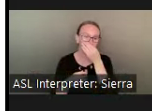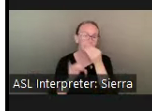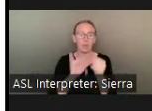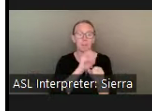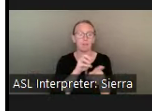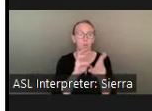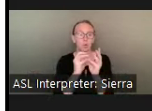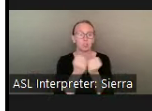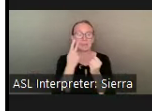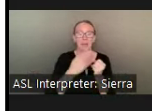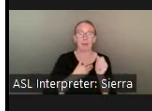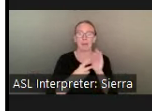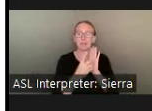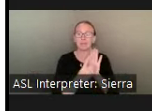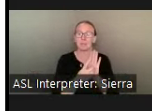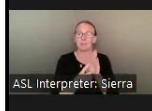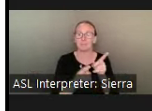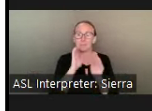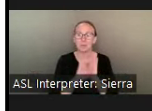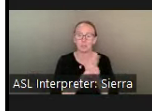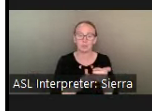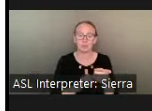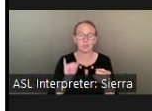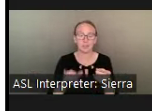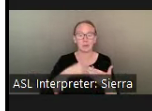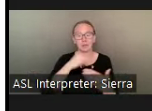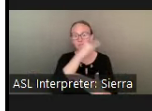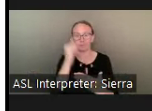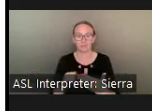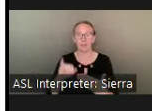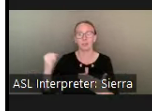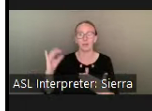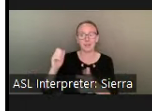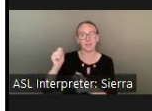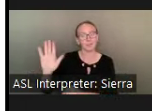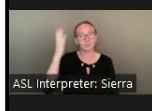can see my demo image, which is my stencil portrait of James Castle.